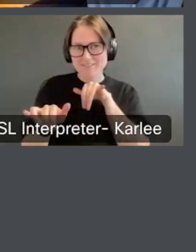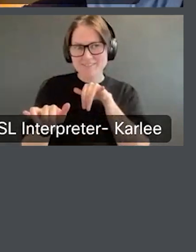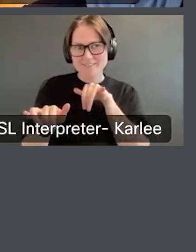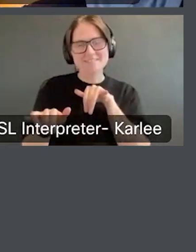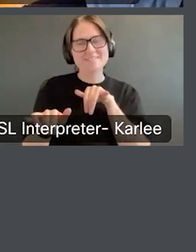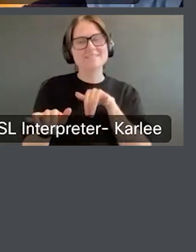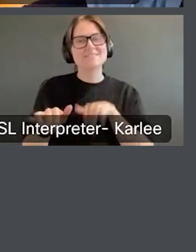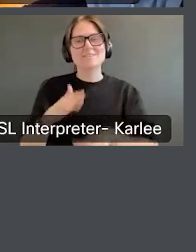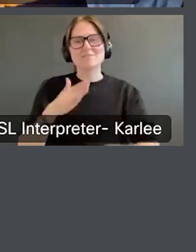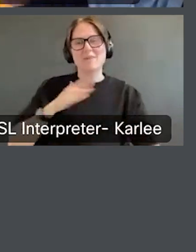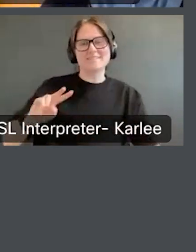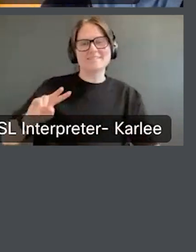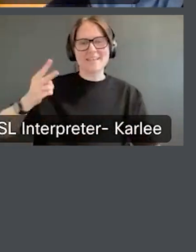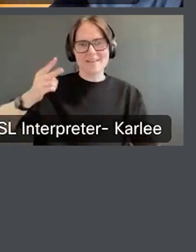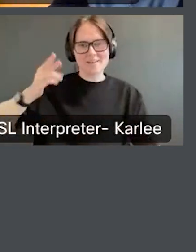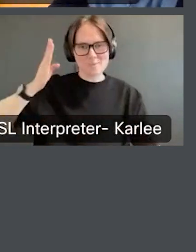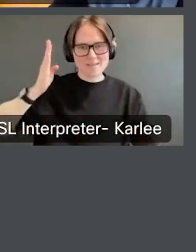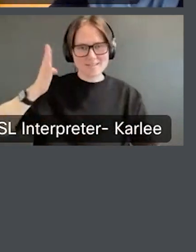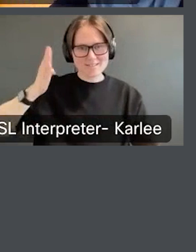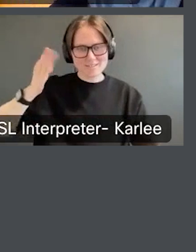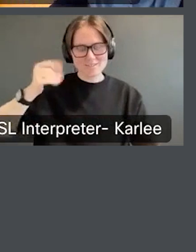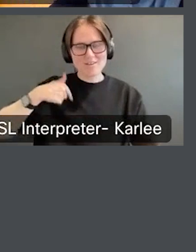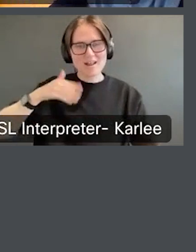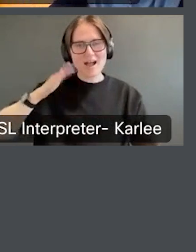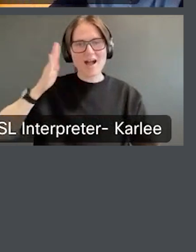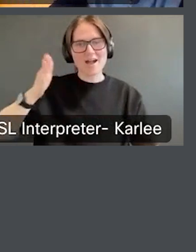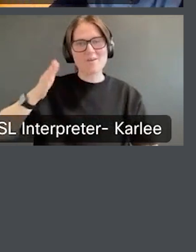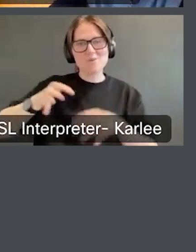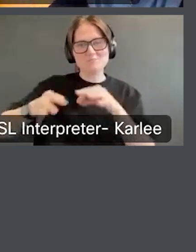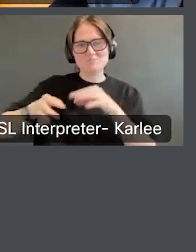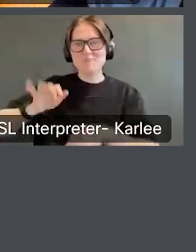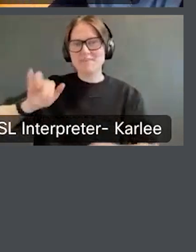second presentation, I will be presenting those data.